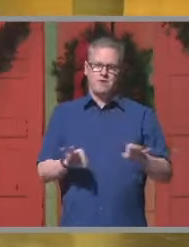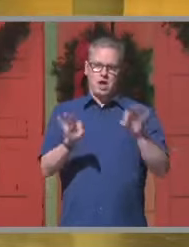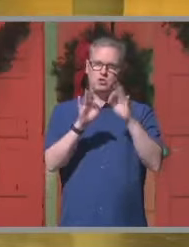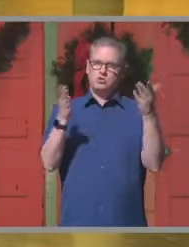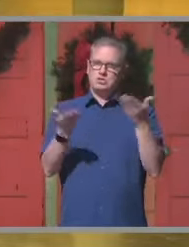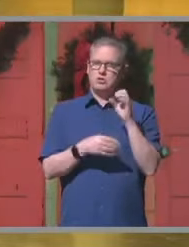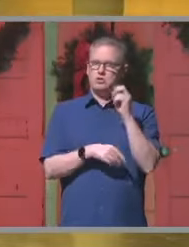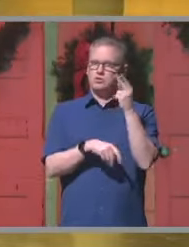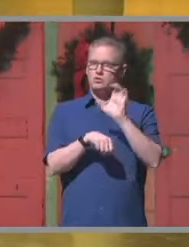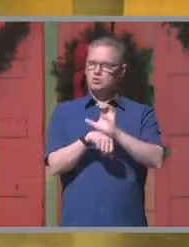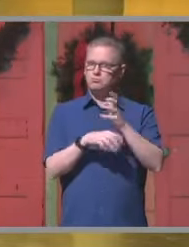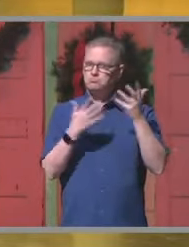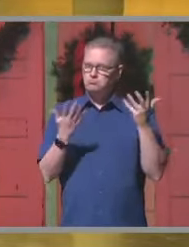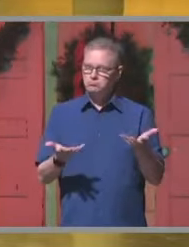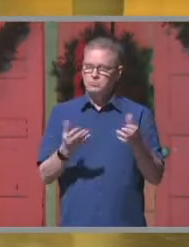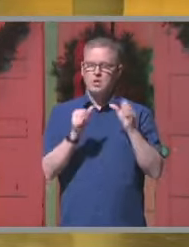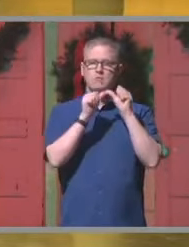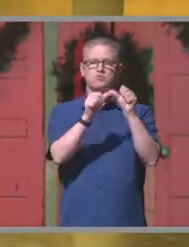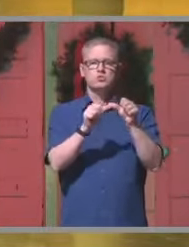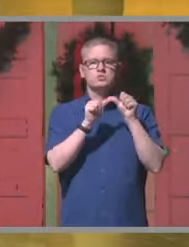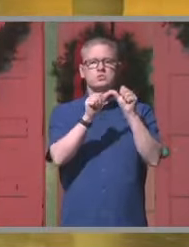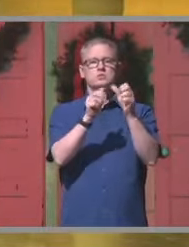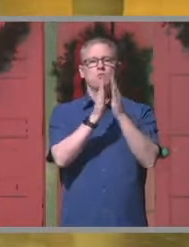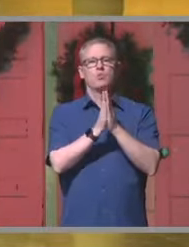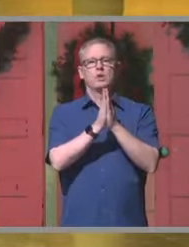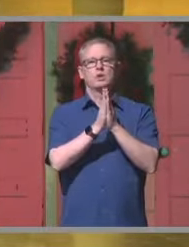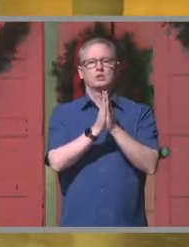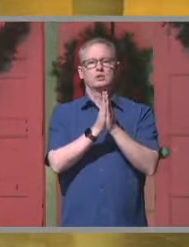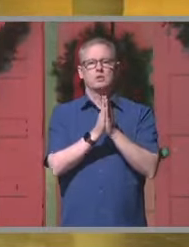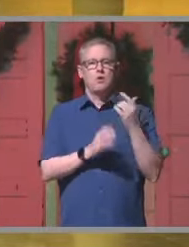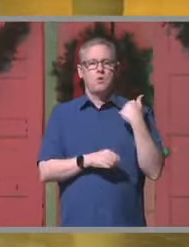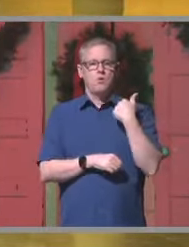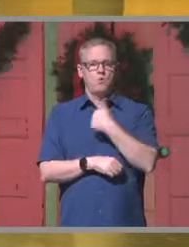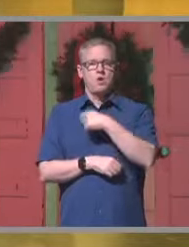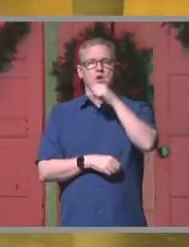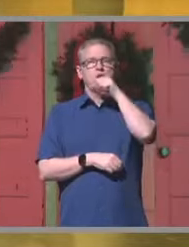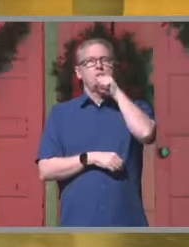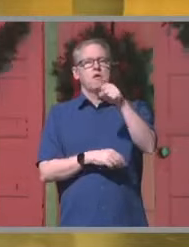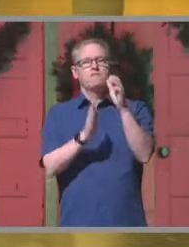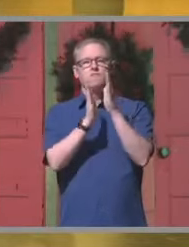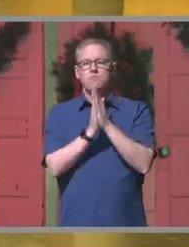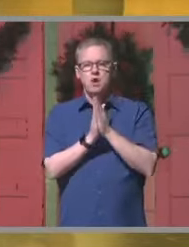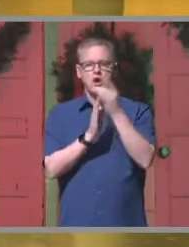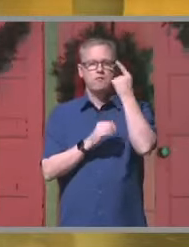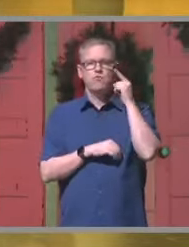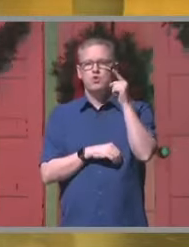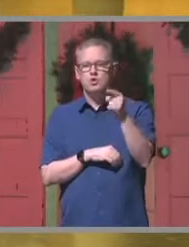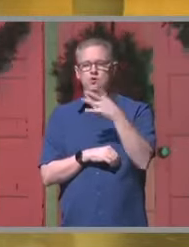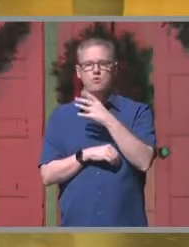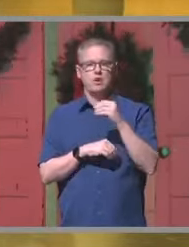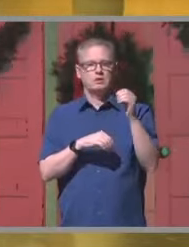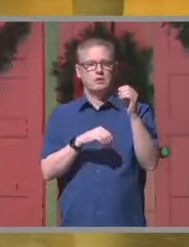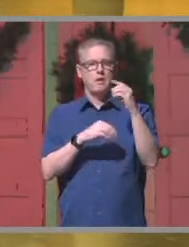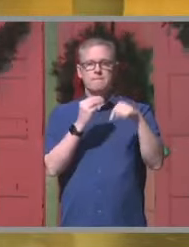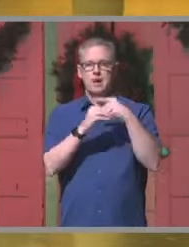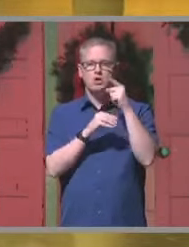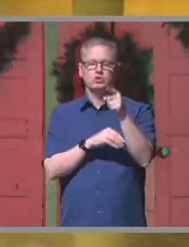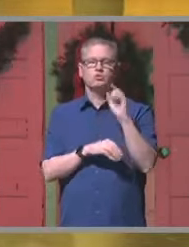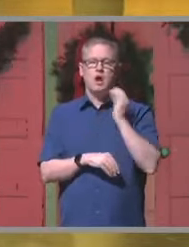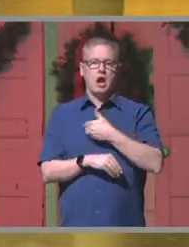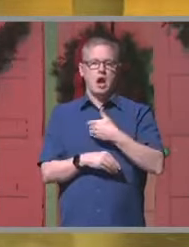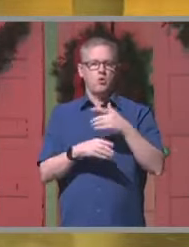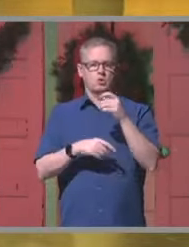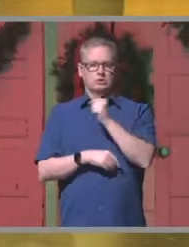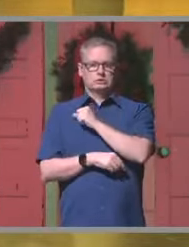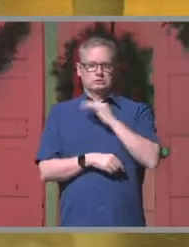Hills Church is persistent prayer. And we love praying for you and over you. Our staff,